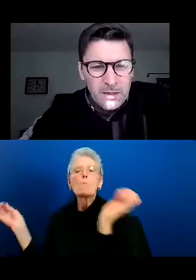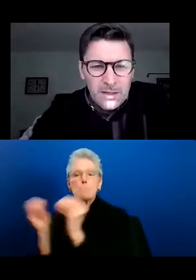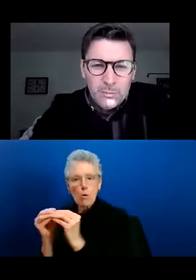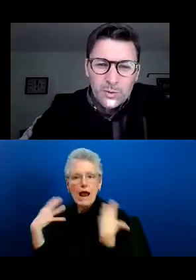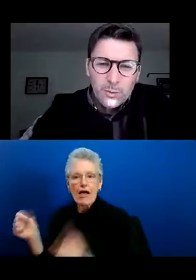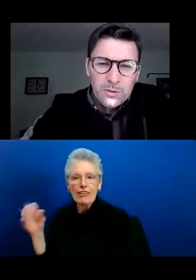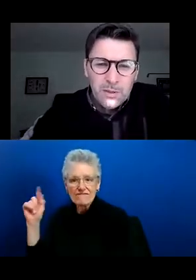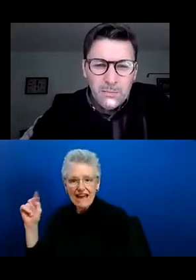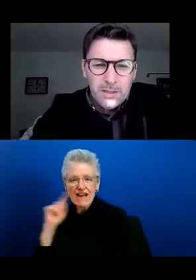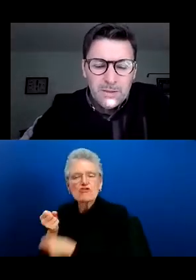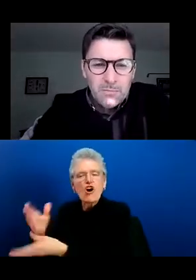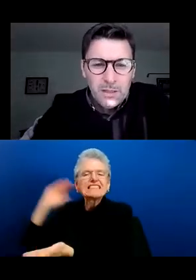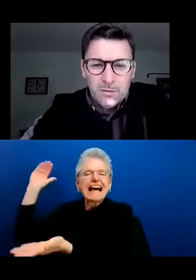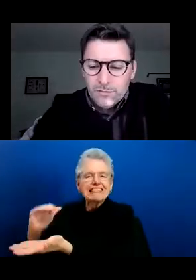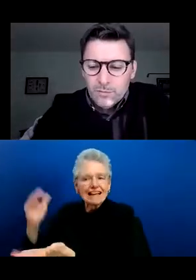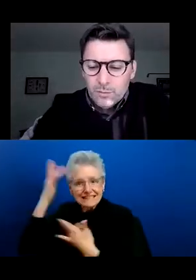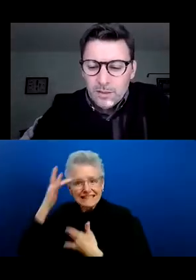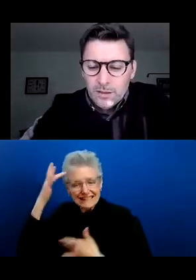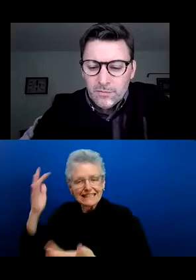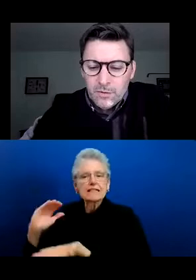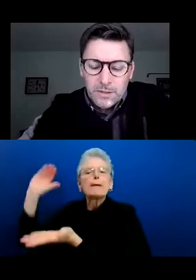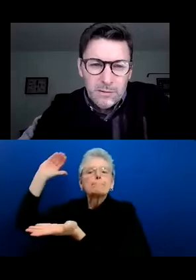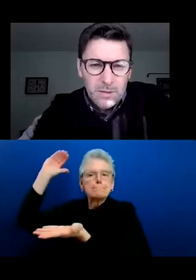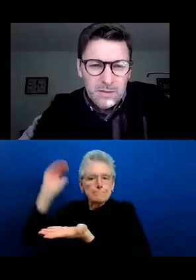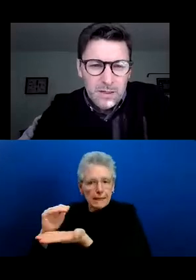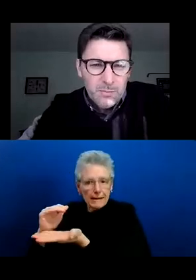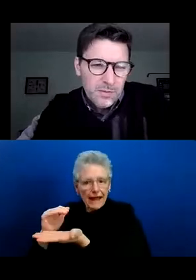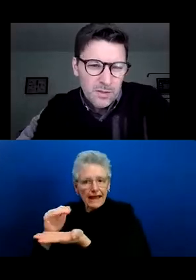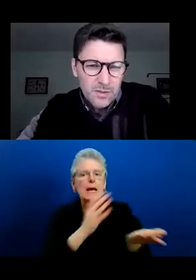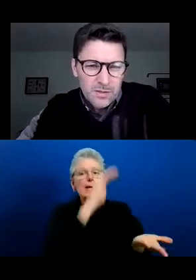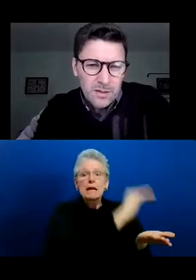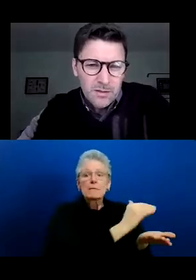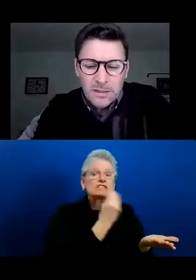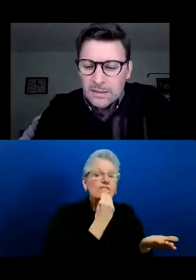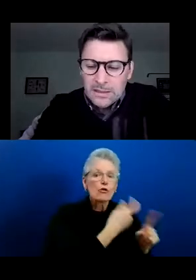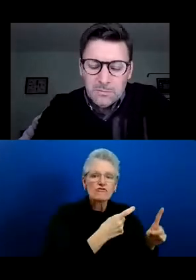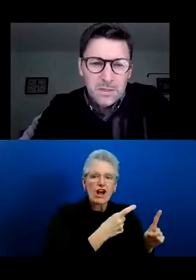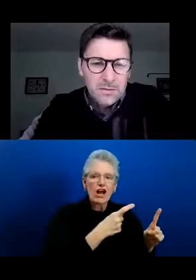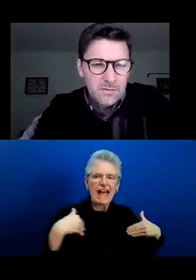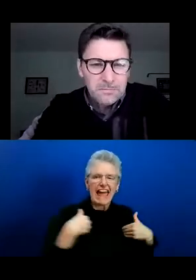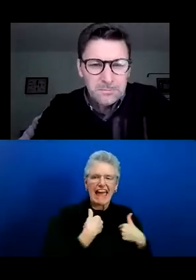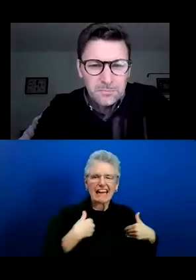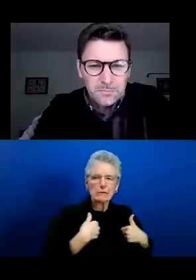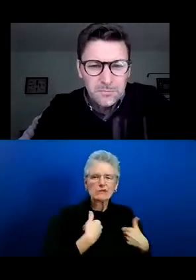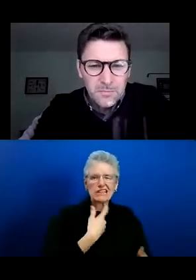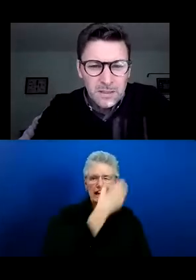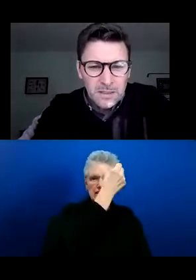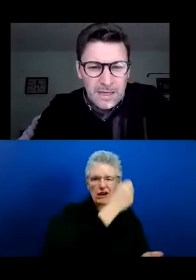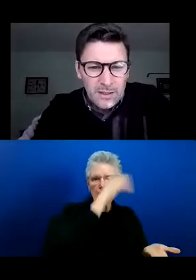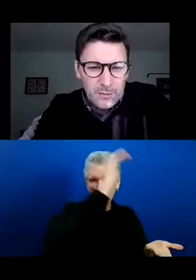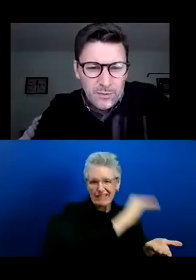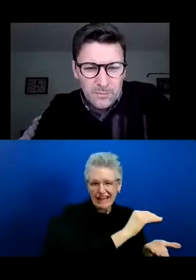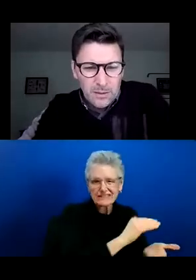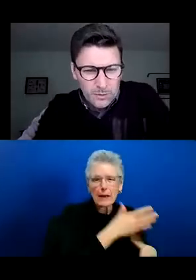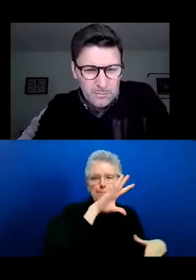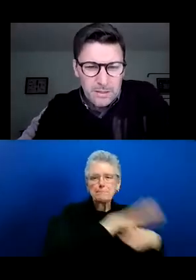disease. And we should really minimize the amount of food we're getting from land-based animals such as dairy and meats.